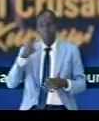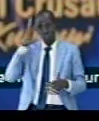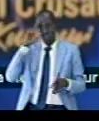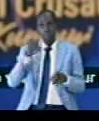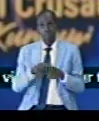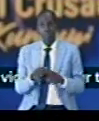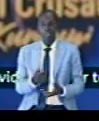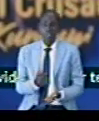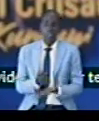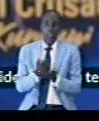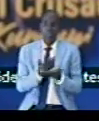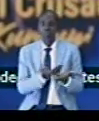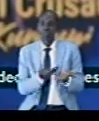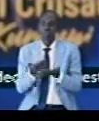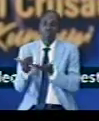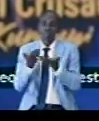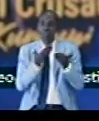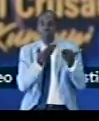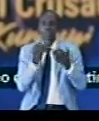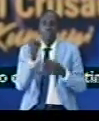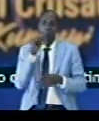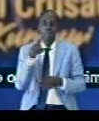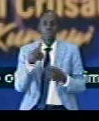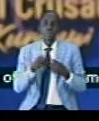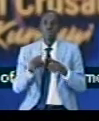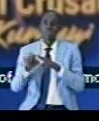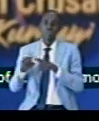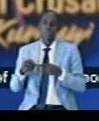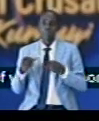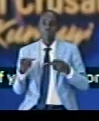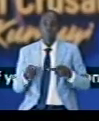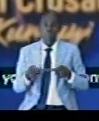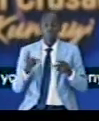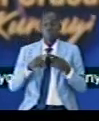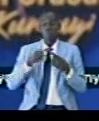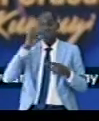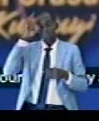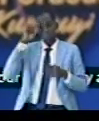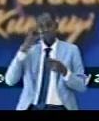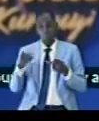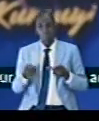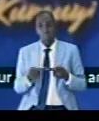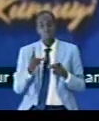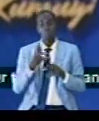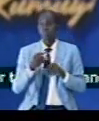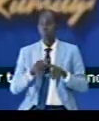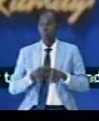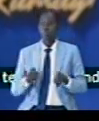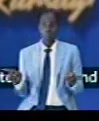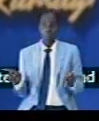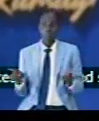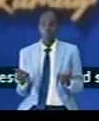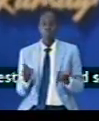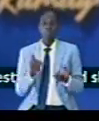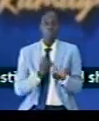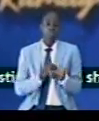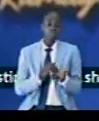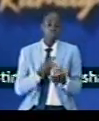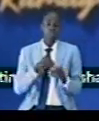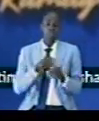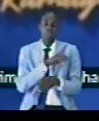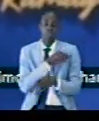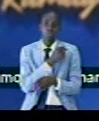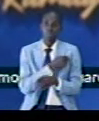down, different place. Herbalist doctor, no different. Doctor place,